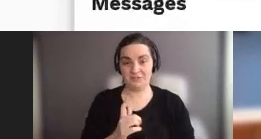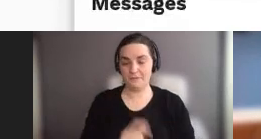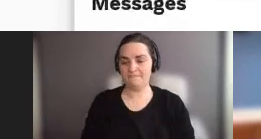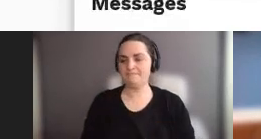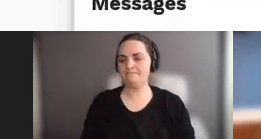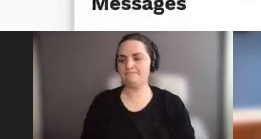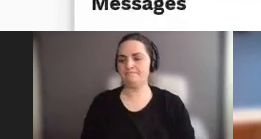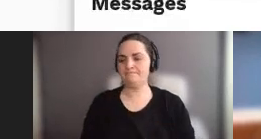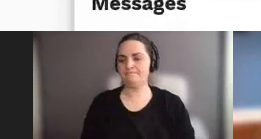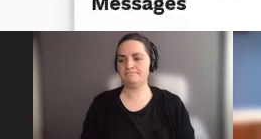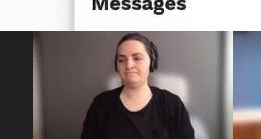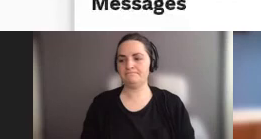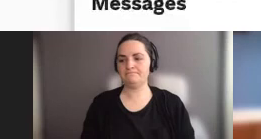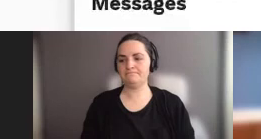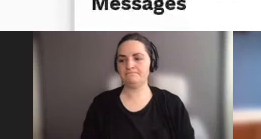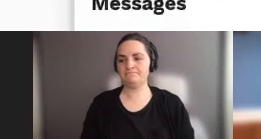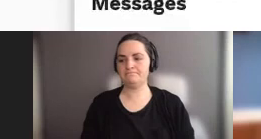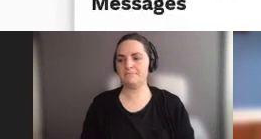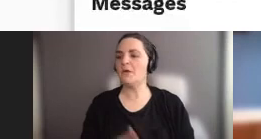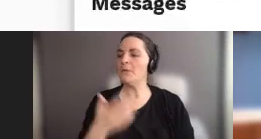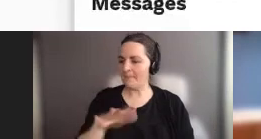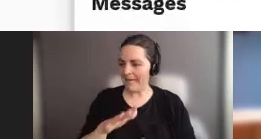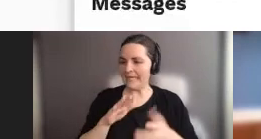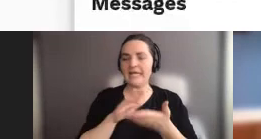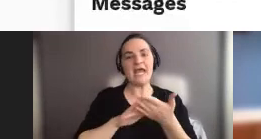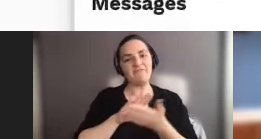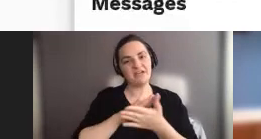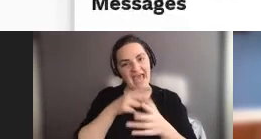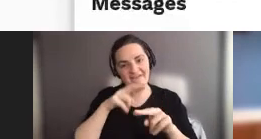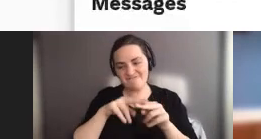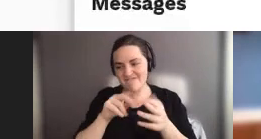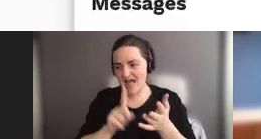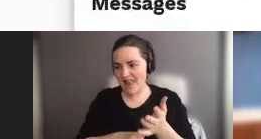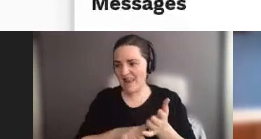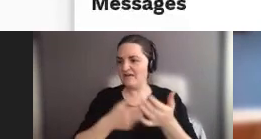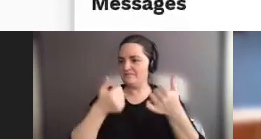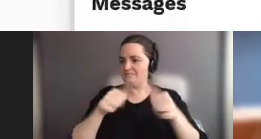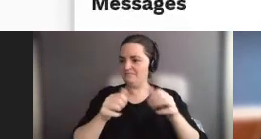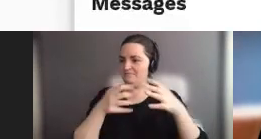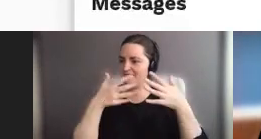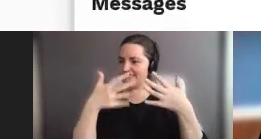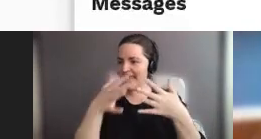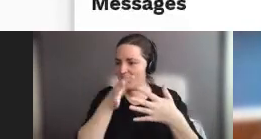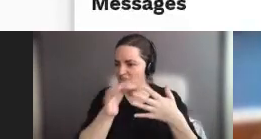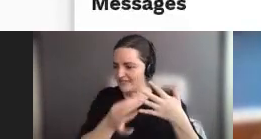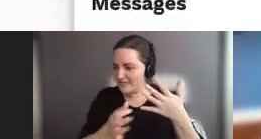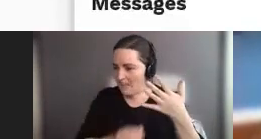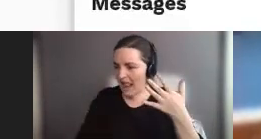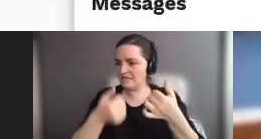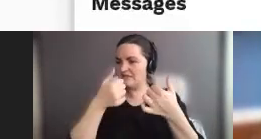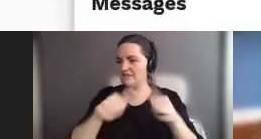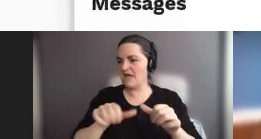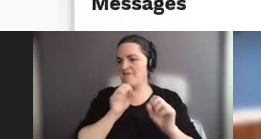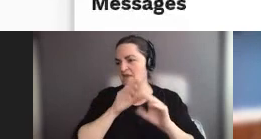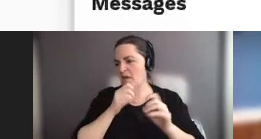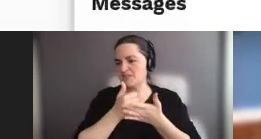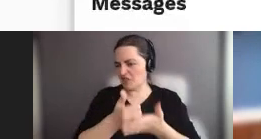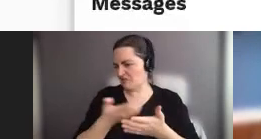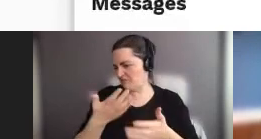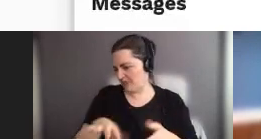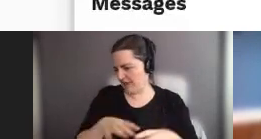looked at the definition of AFL. We've looked at the 10 principles. We've looked at I've shared feedback suggestions. I want